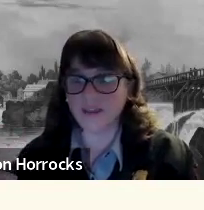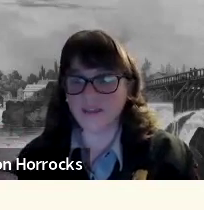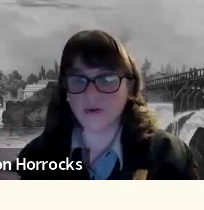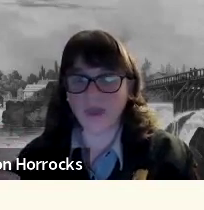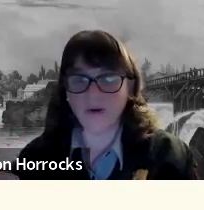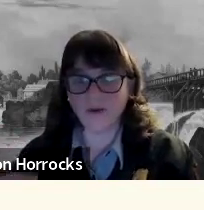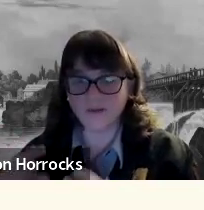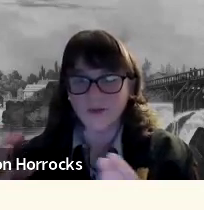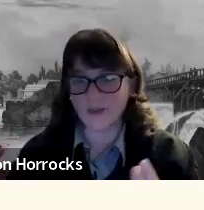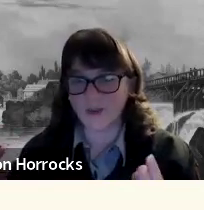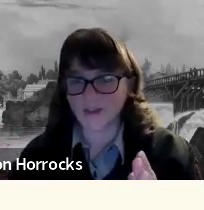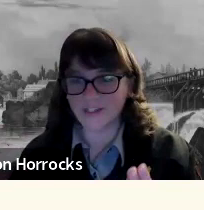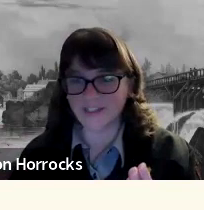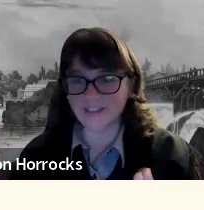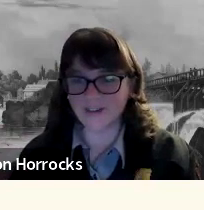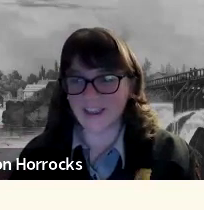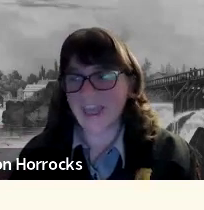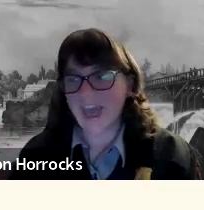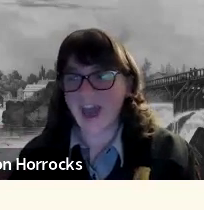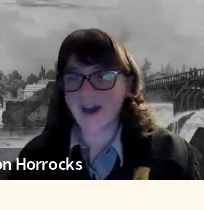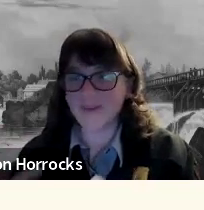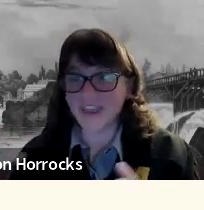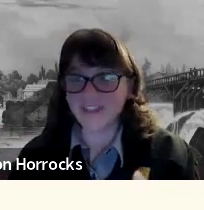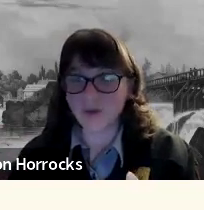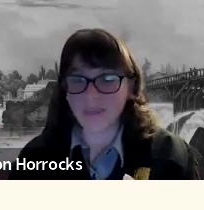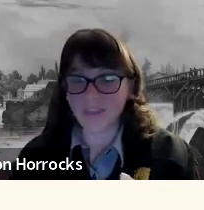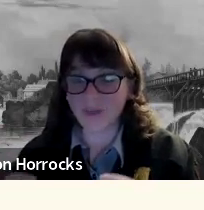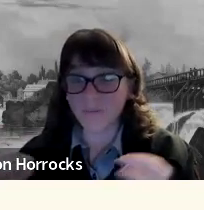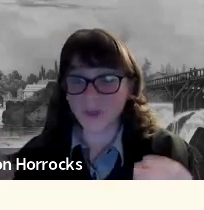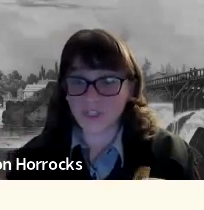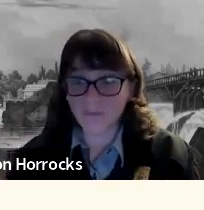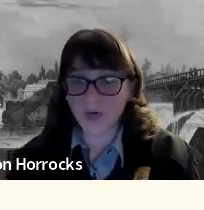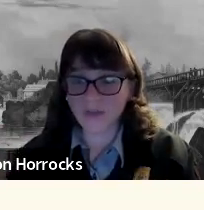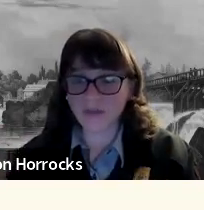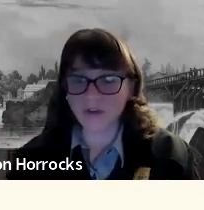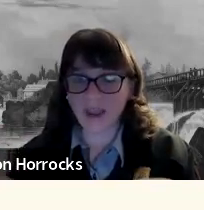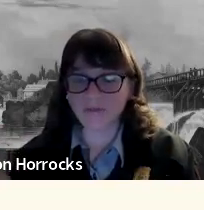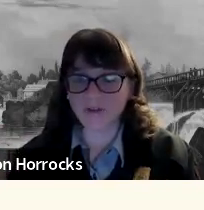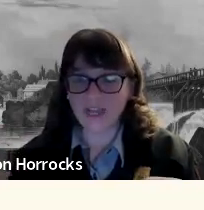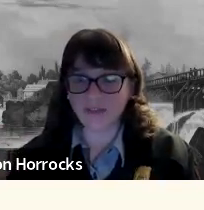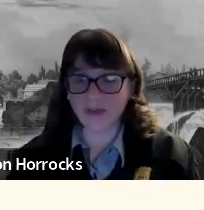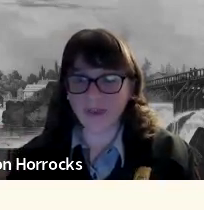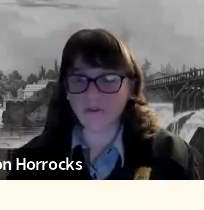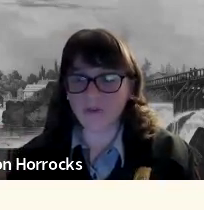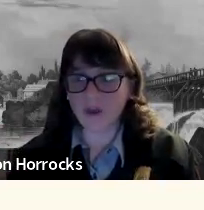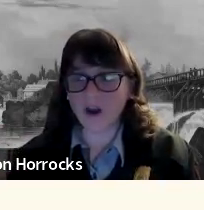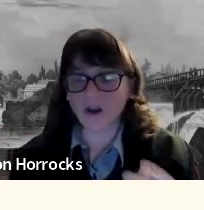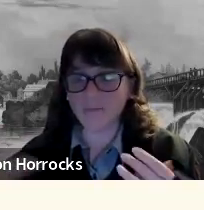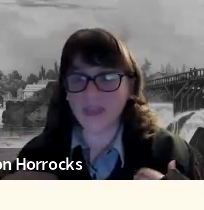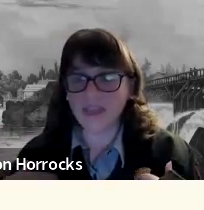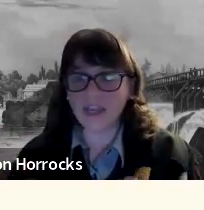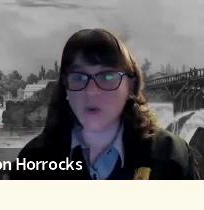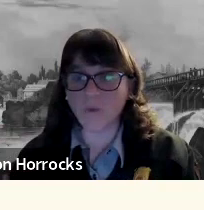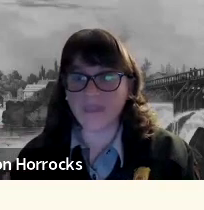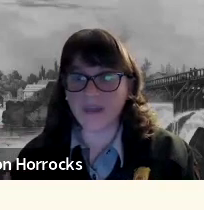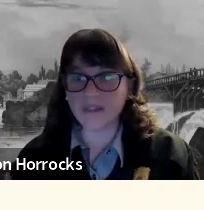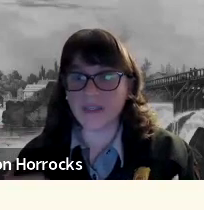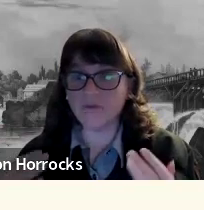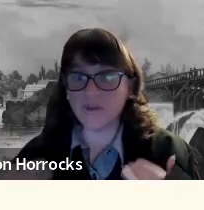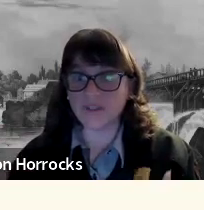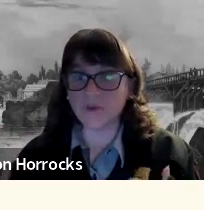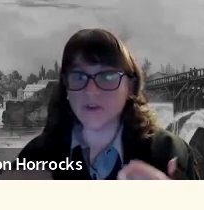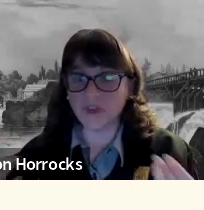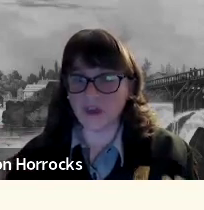about is the way, oh, we have so many questions. It's great. Is the way that the building blocks of our everyday life are made in a way